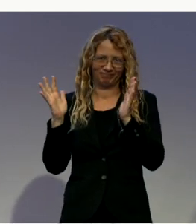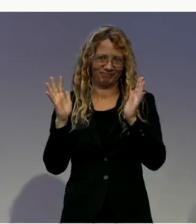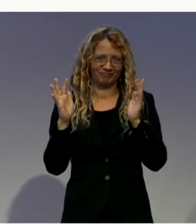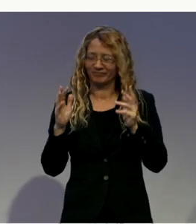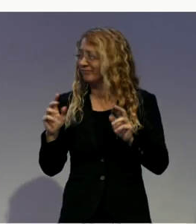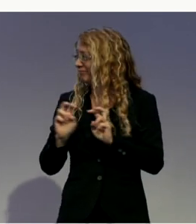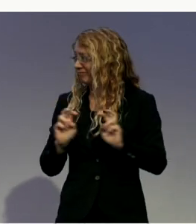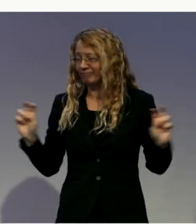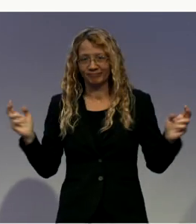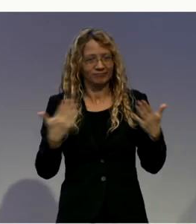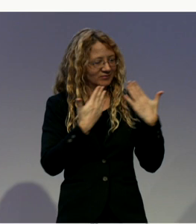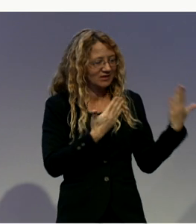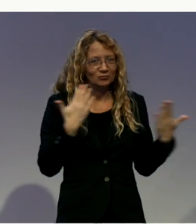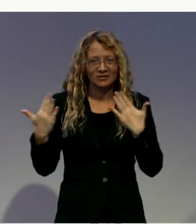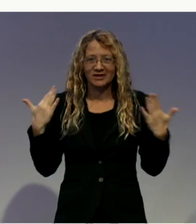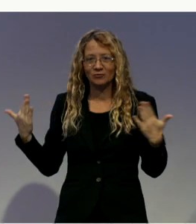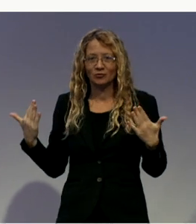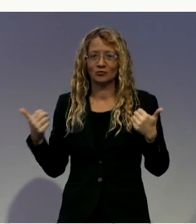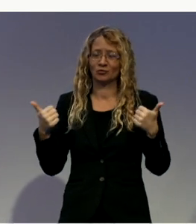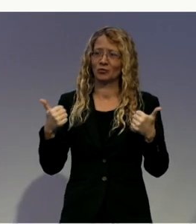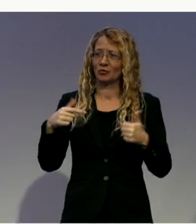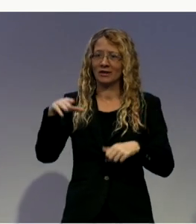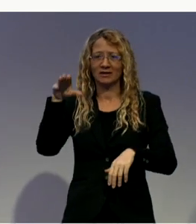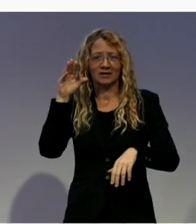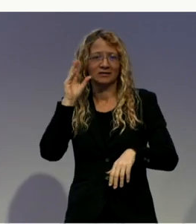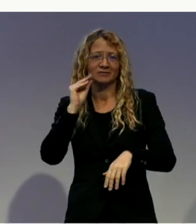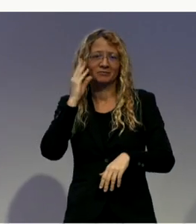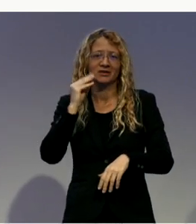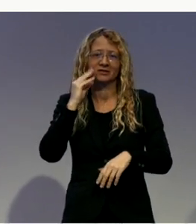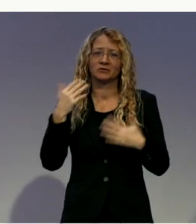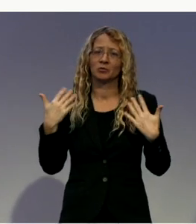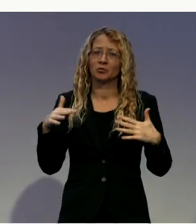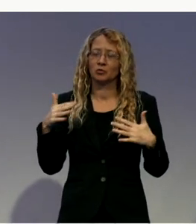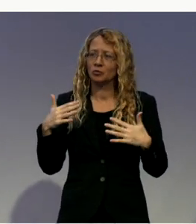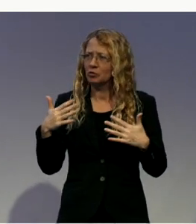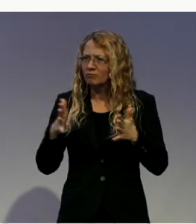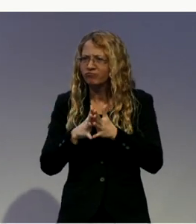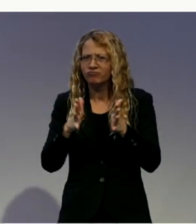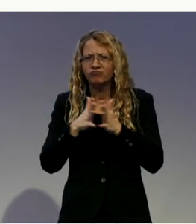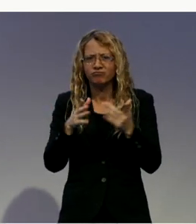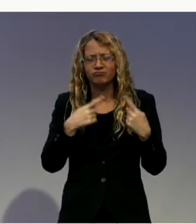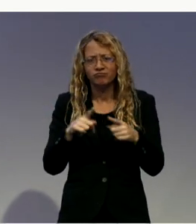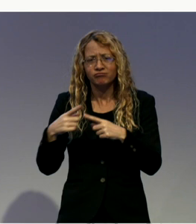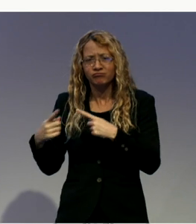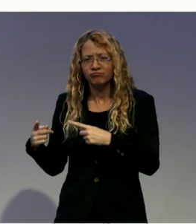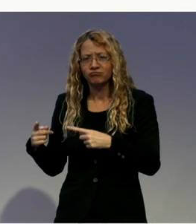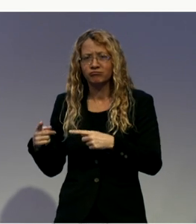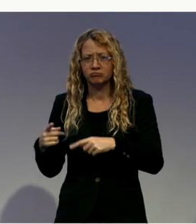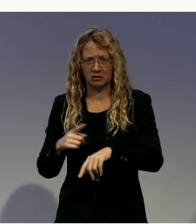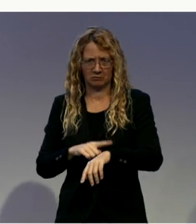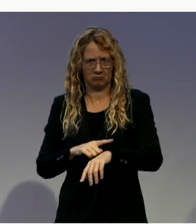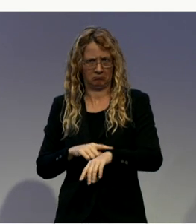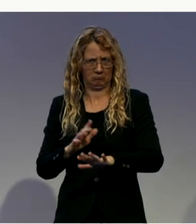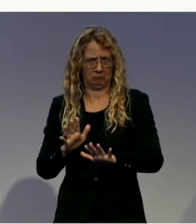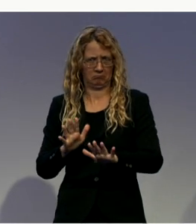great experiences you have shared with us. I think we have some time, 10 minutes